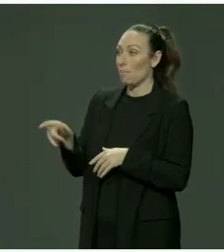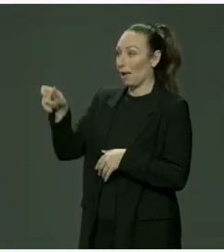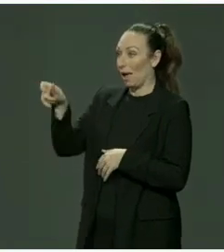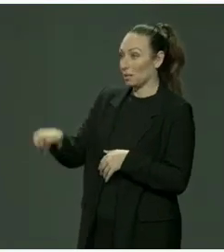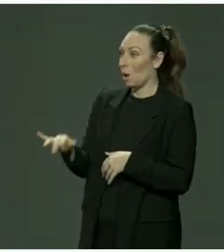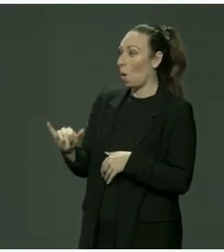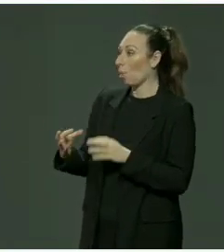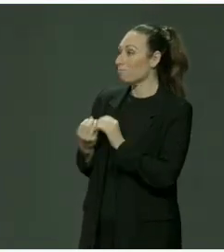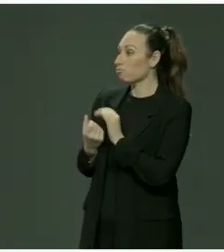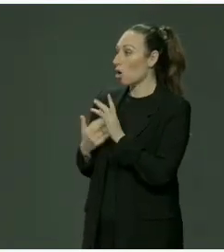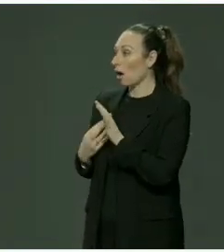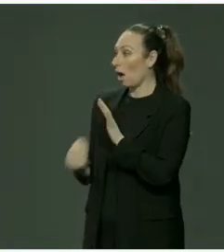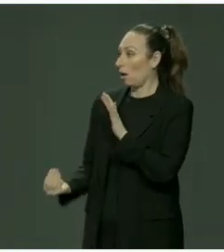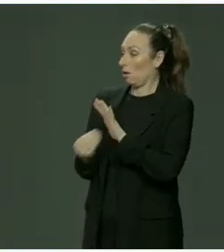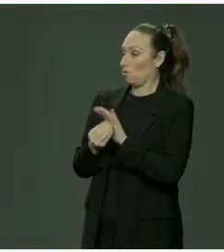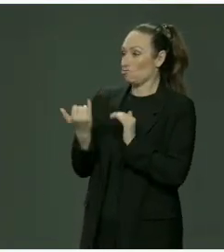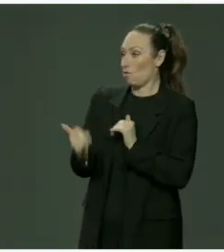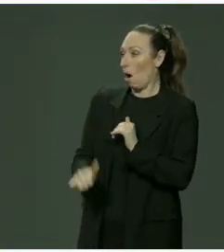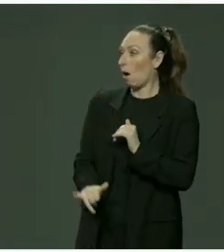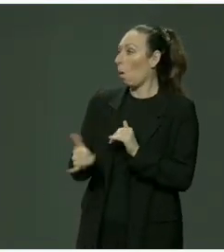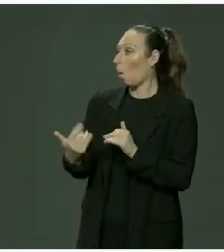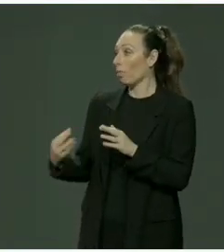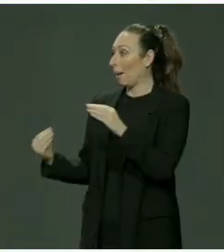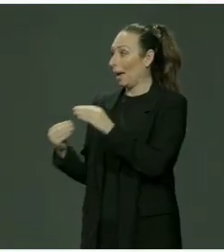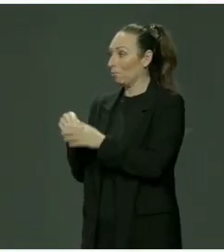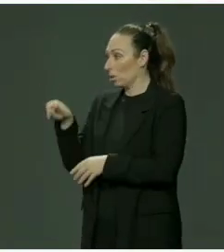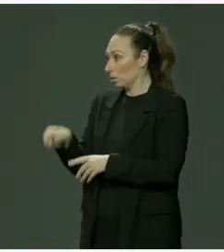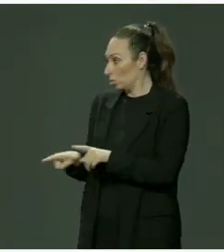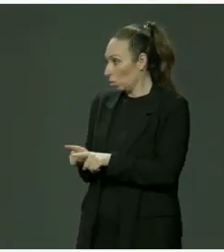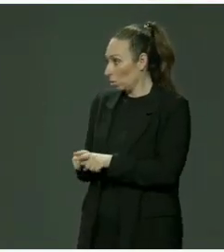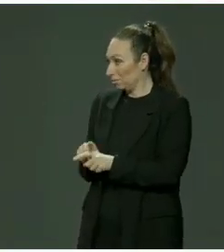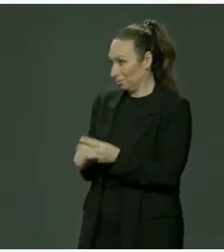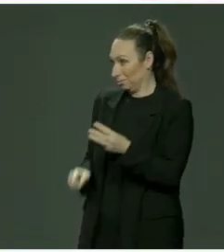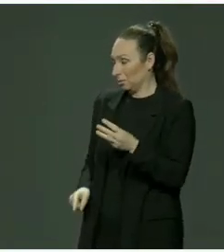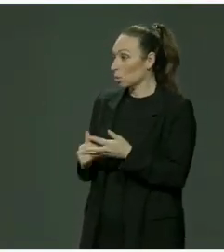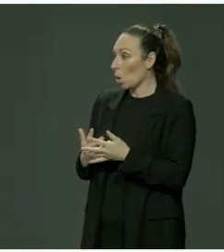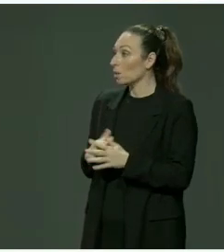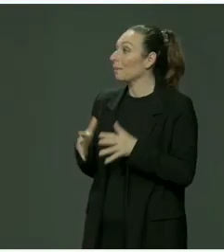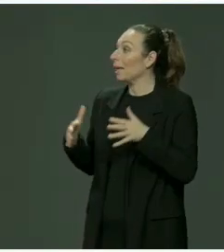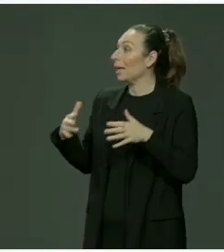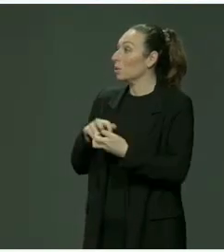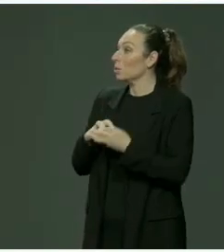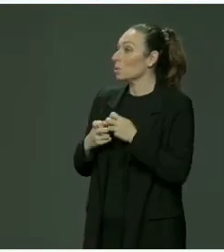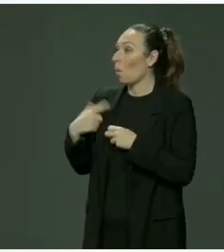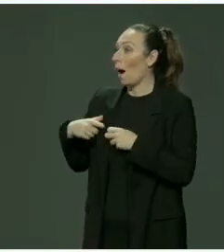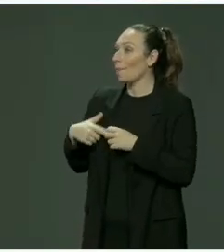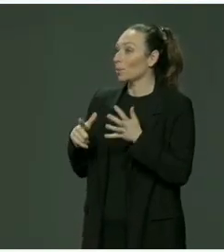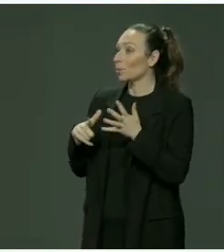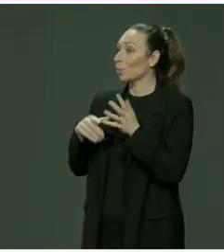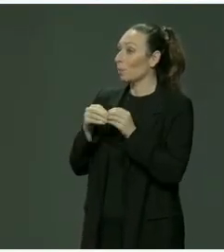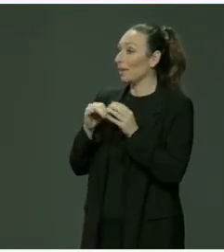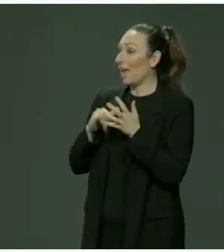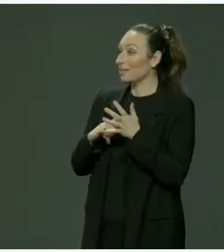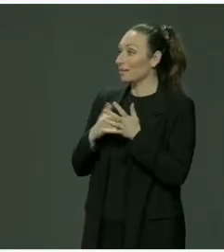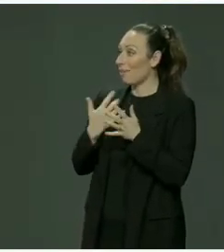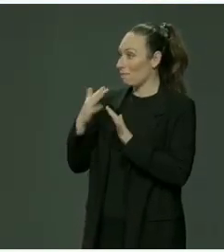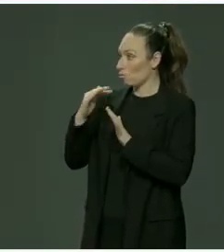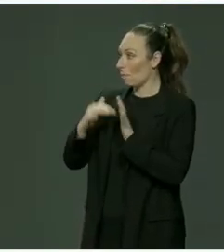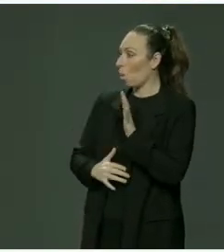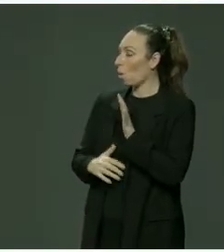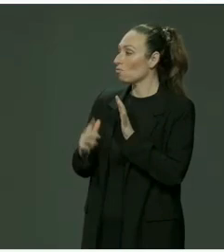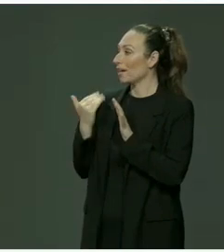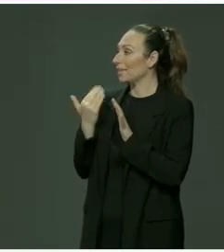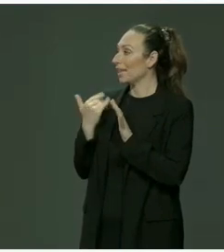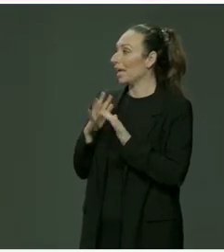might have put it in, or a banker might have put it in. But this is a big issue because UBS reports that there are up